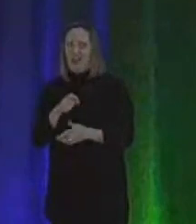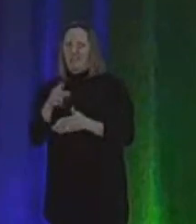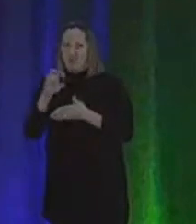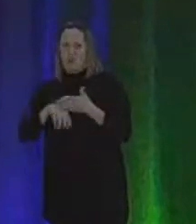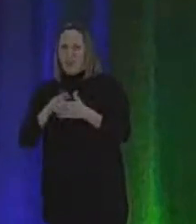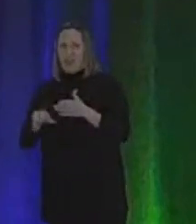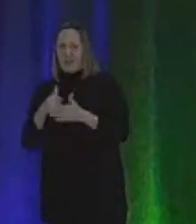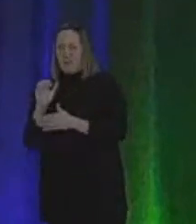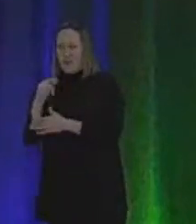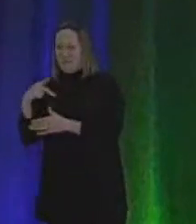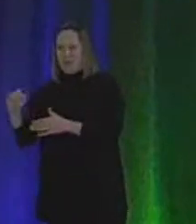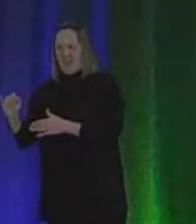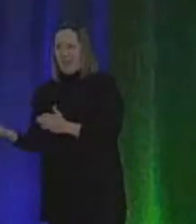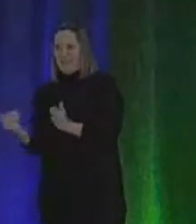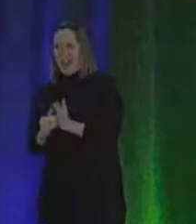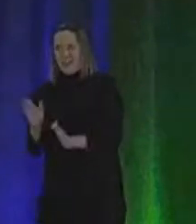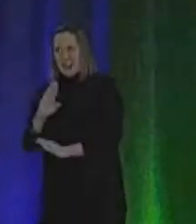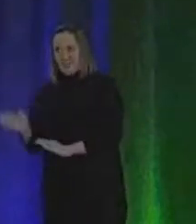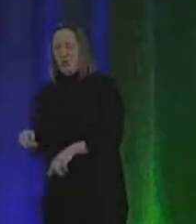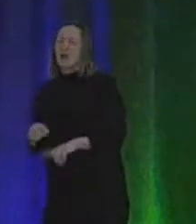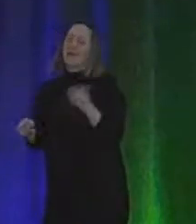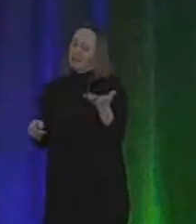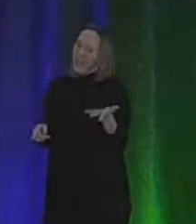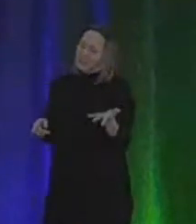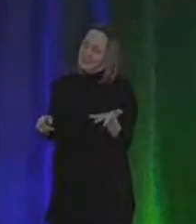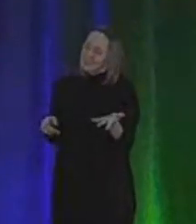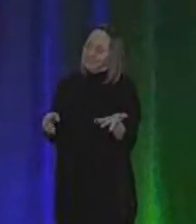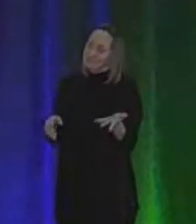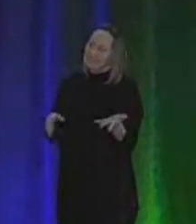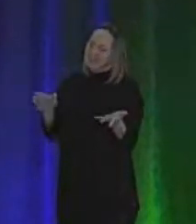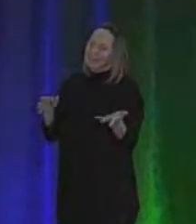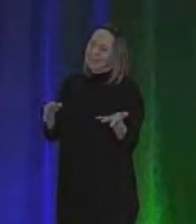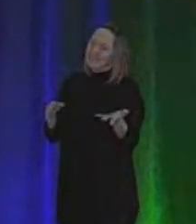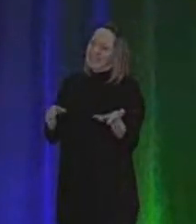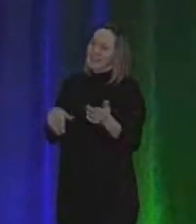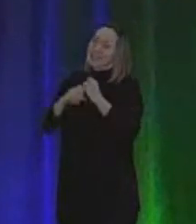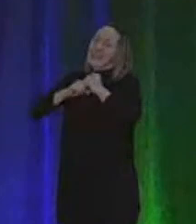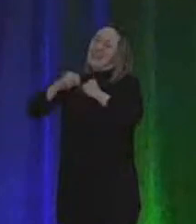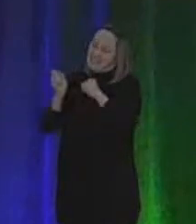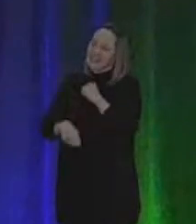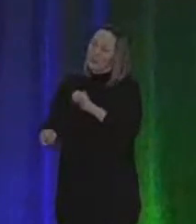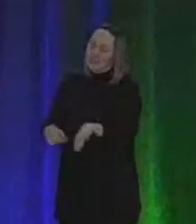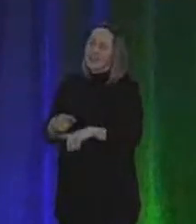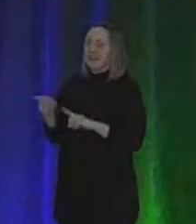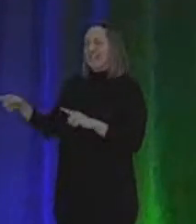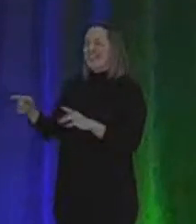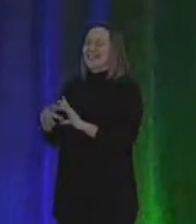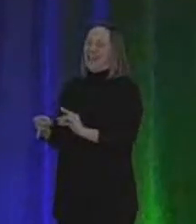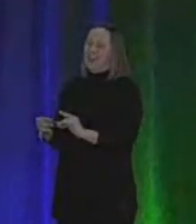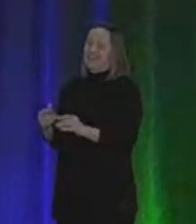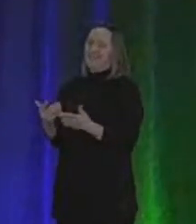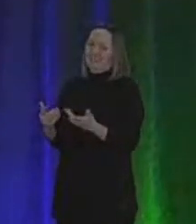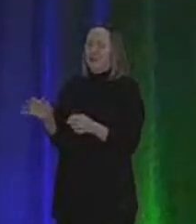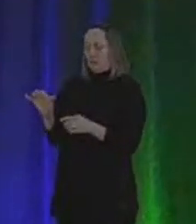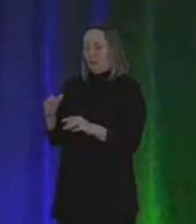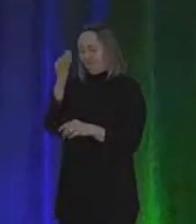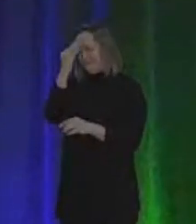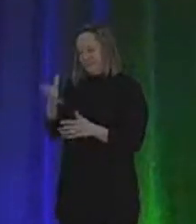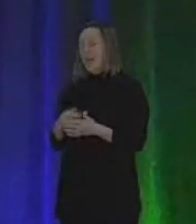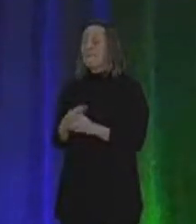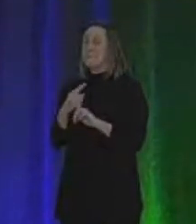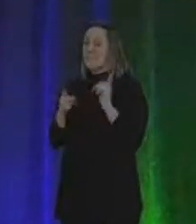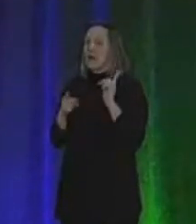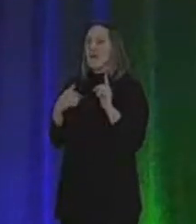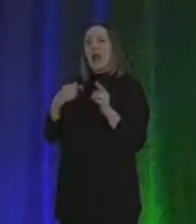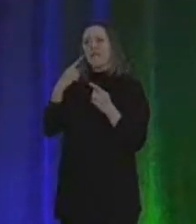API again, right? Which is a little bit of an exaggeration, which he did mention in the next tweet. But